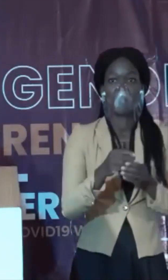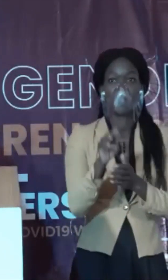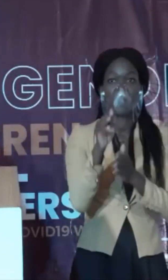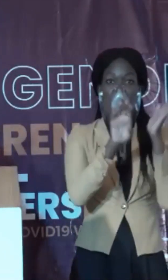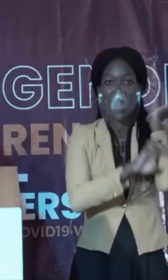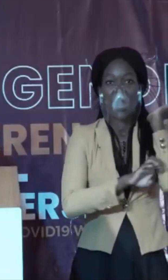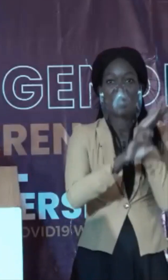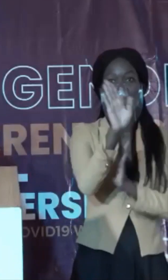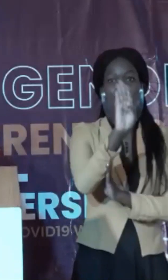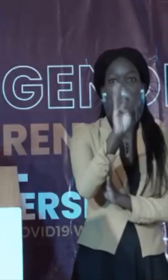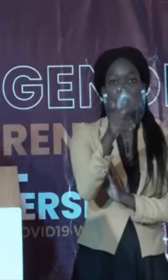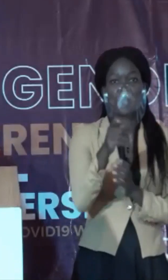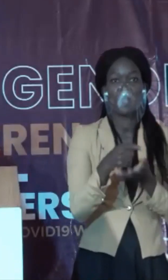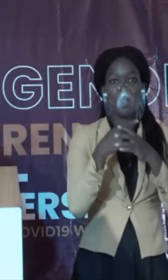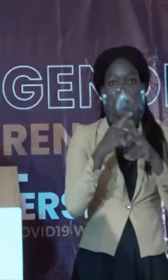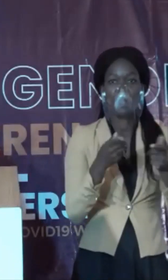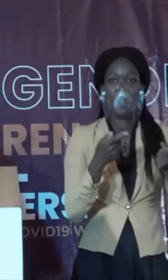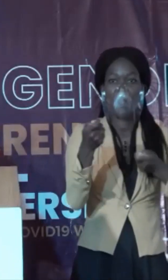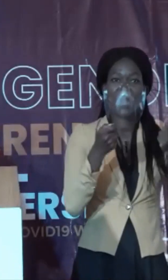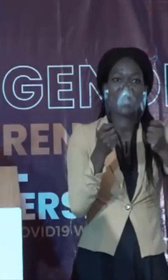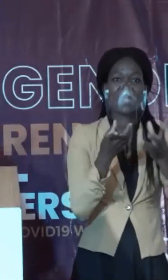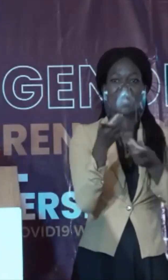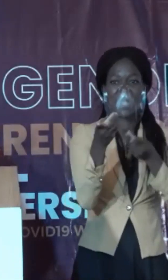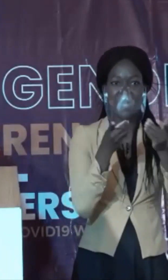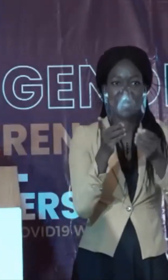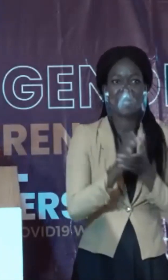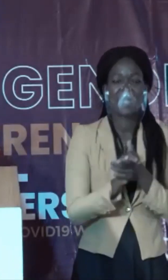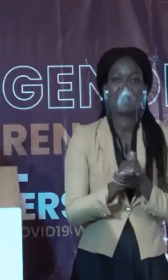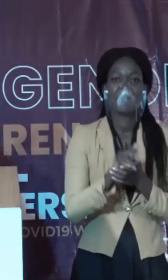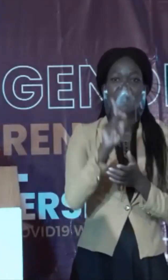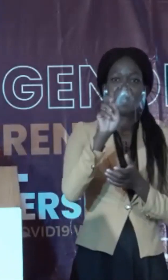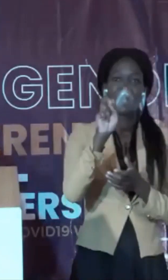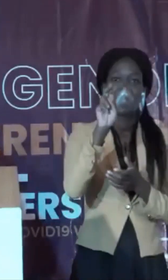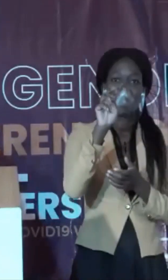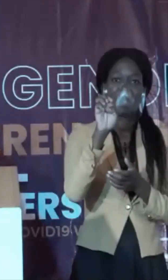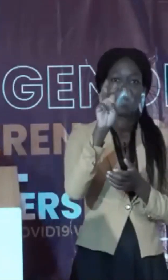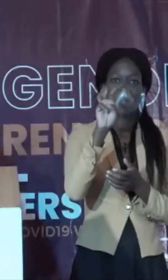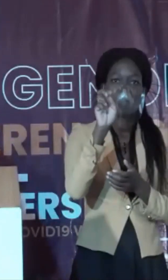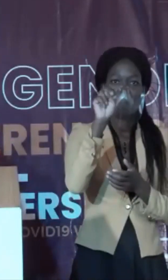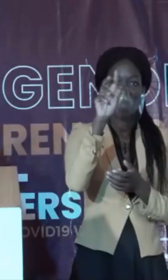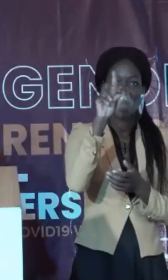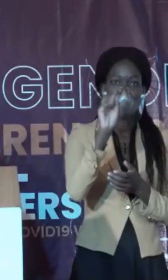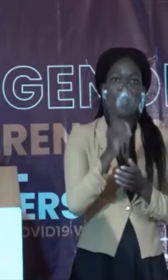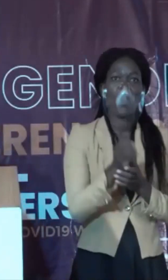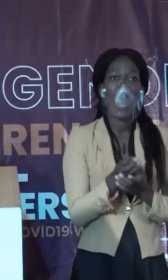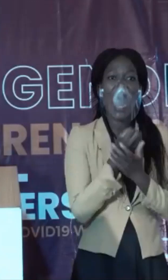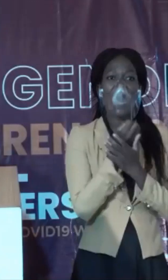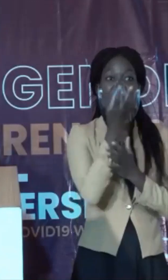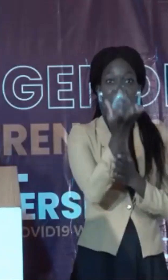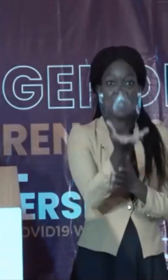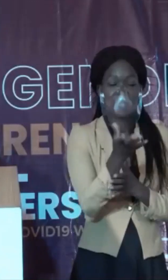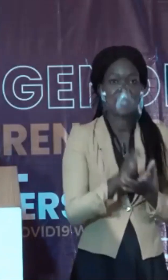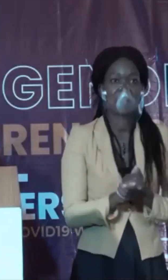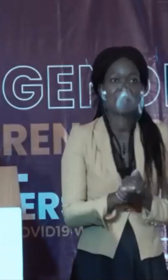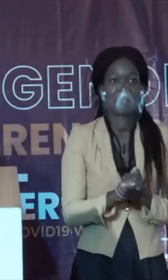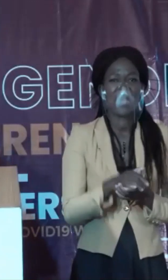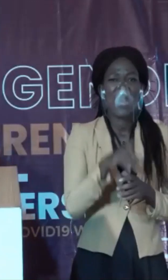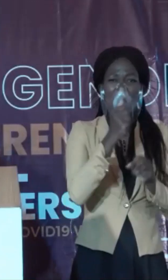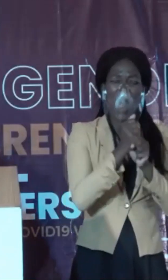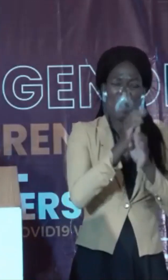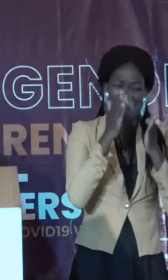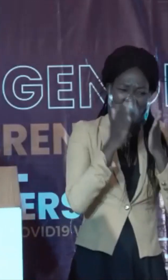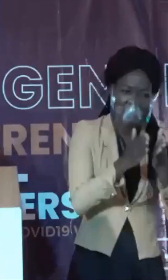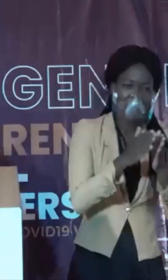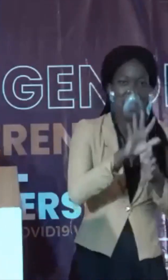a Managing Director of Kenewendo Advisory. She's an African economist.